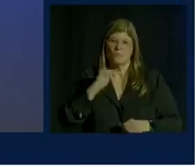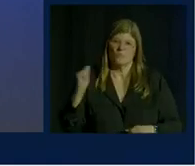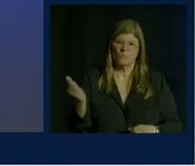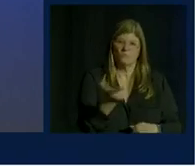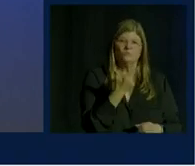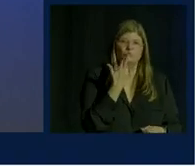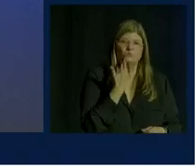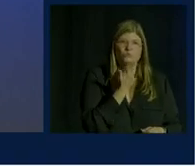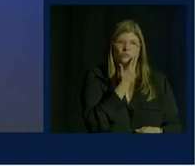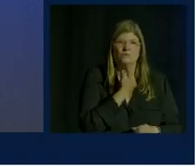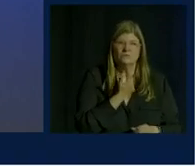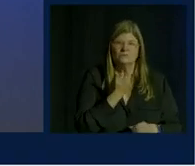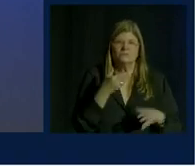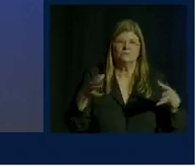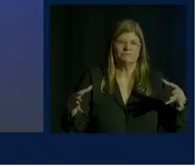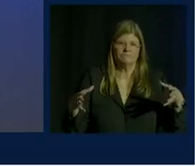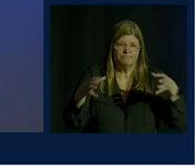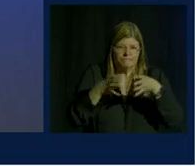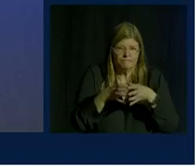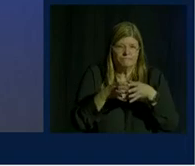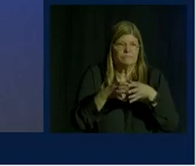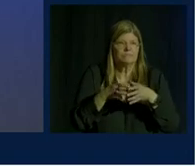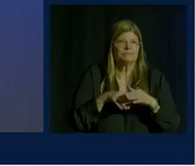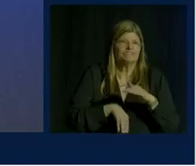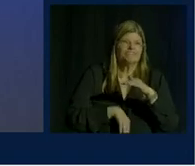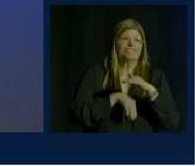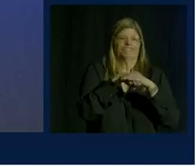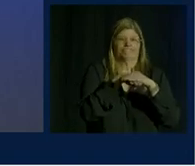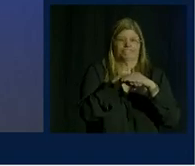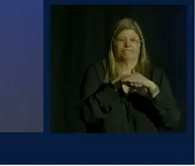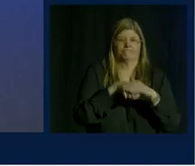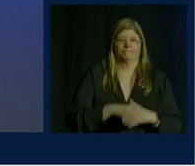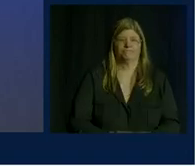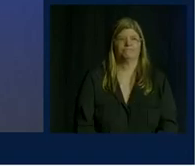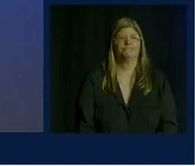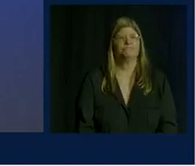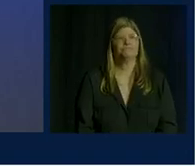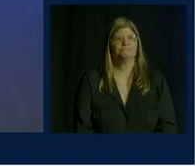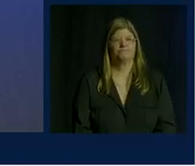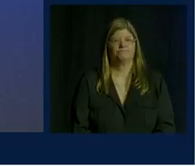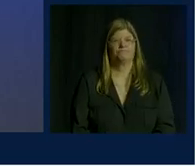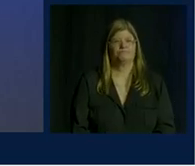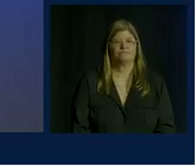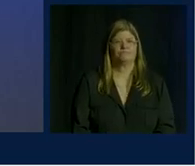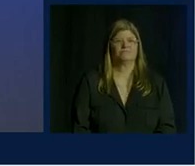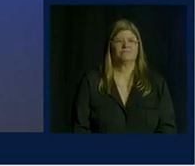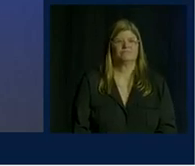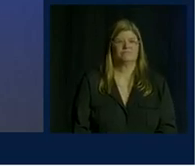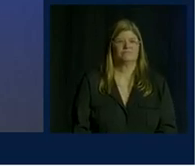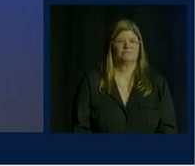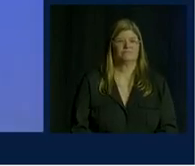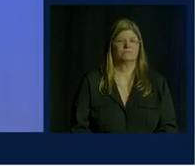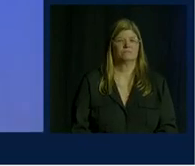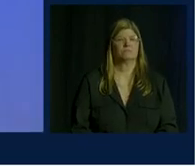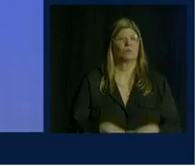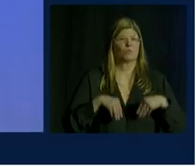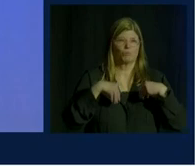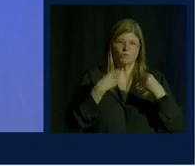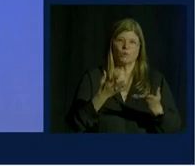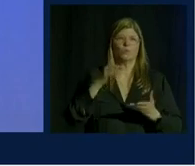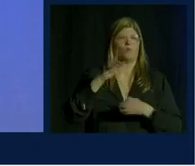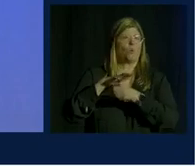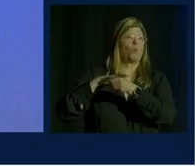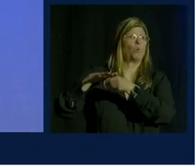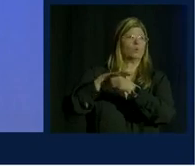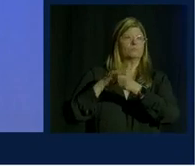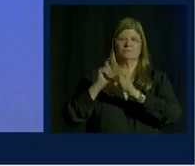is local, keeps money local, provides local jobs. I think that's fantastic. And you're actually leaning into